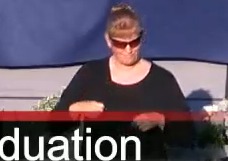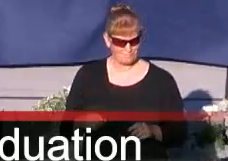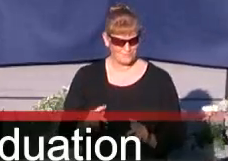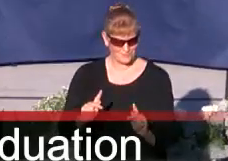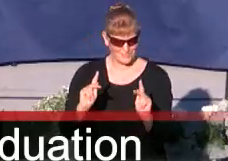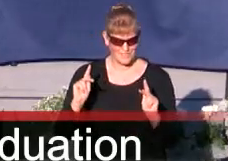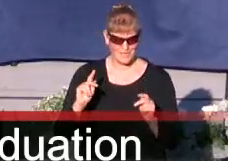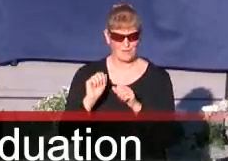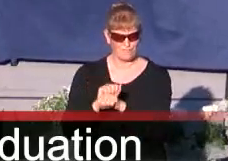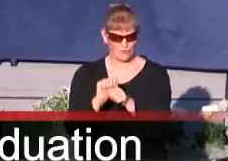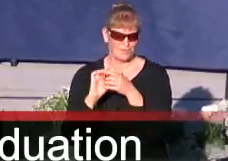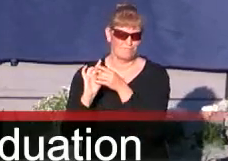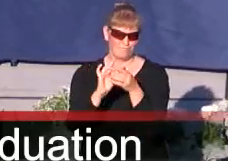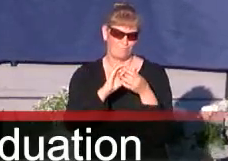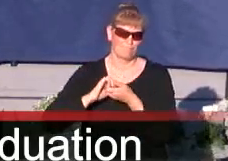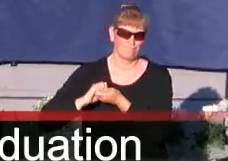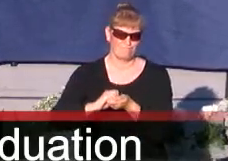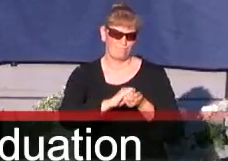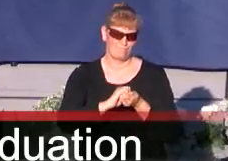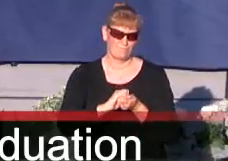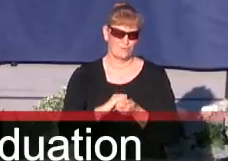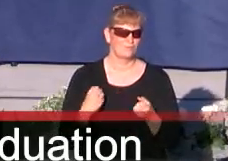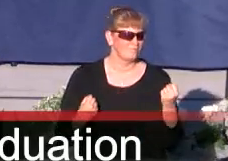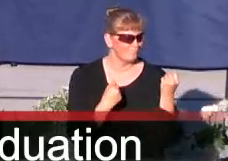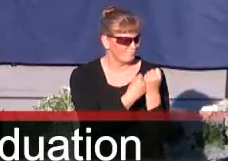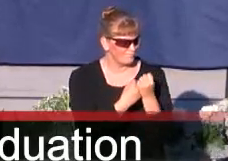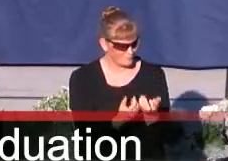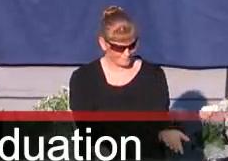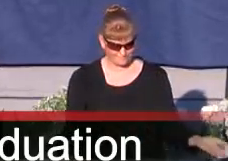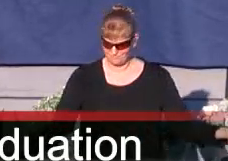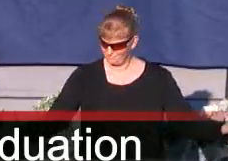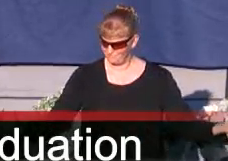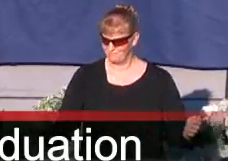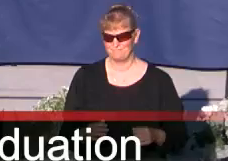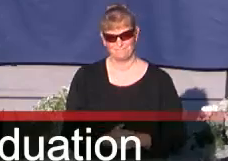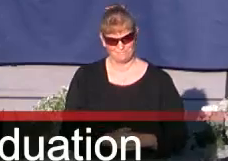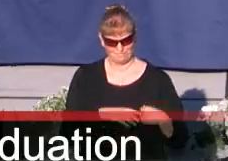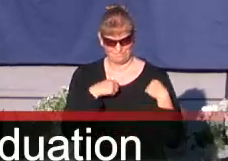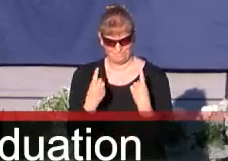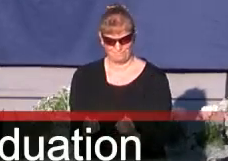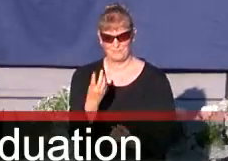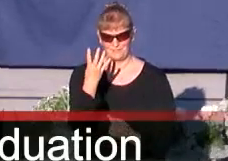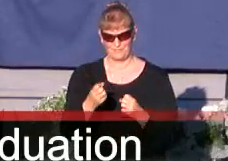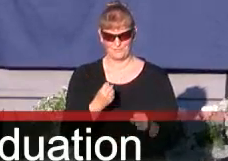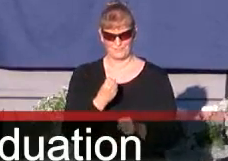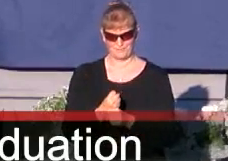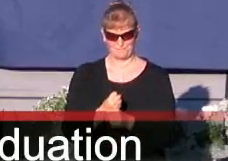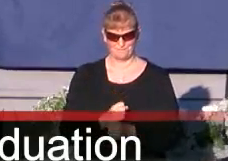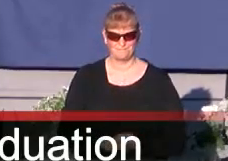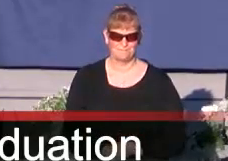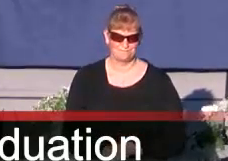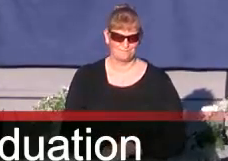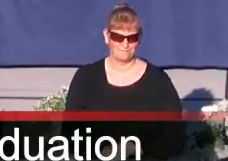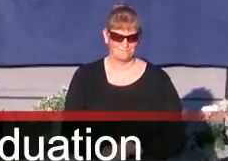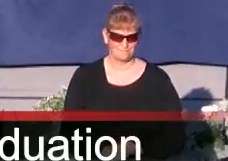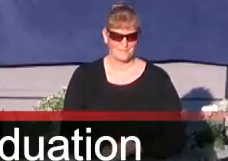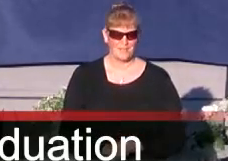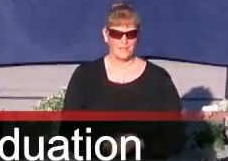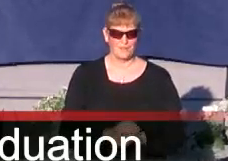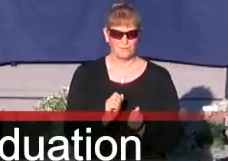and for working with us to support this amazing group of students over these last 4 years. Based on